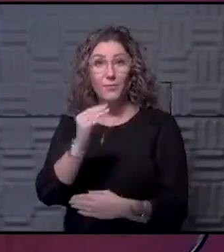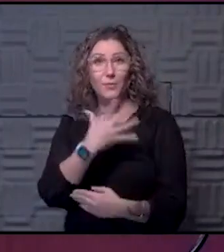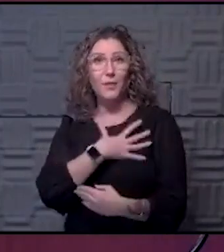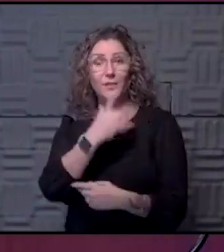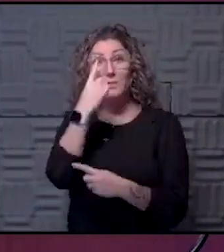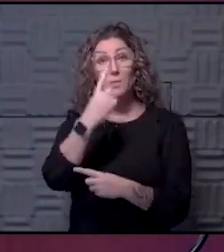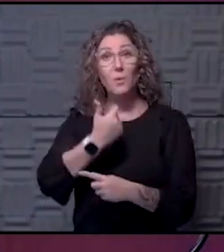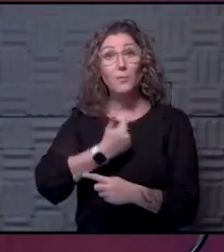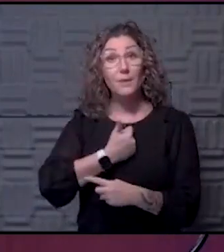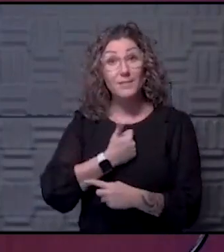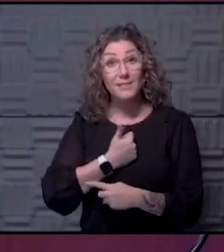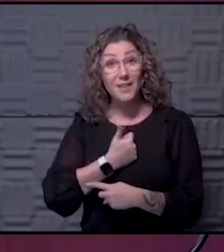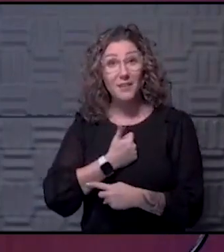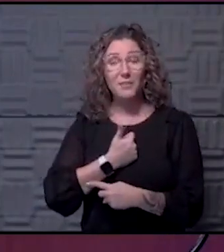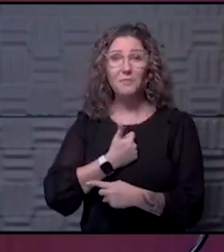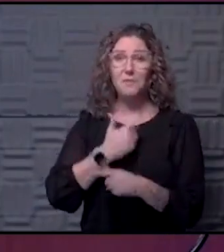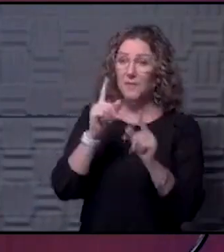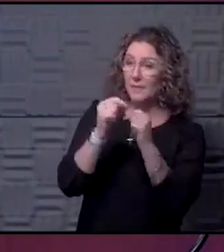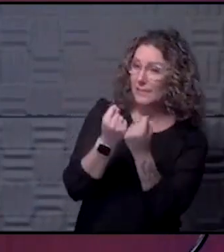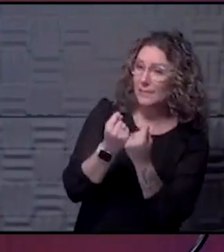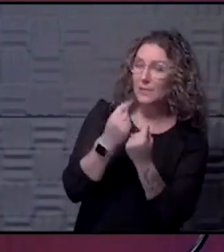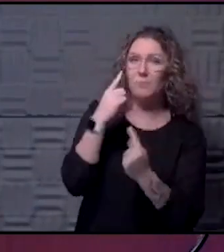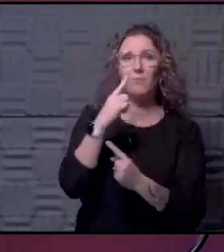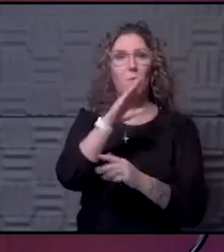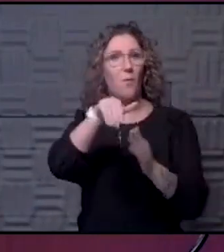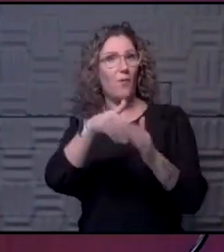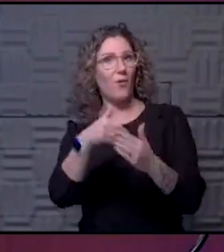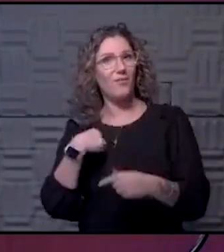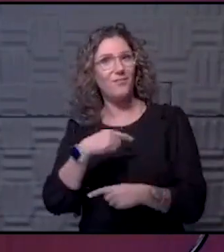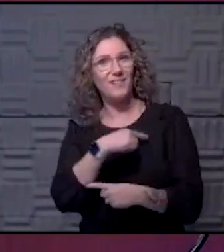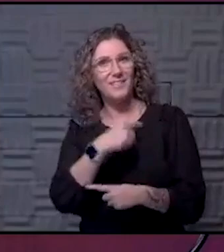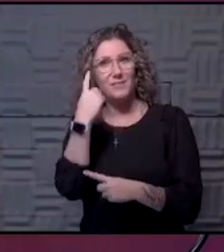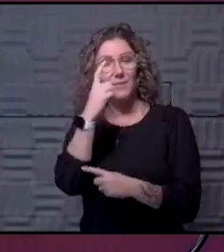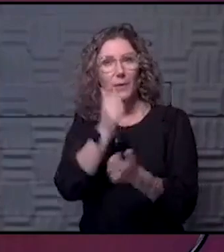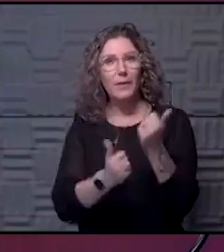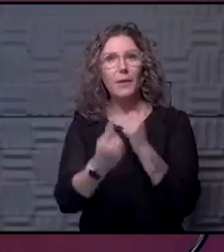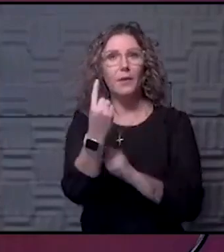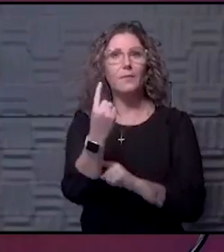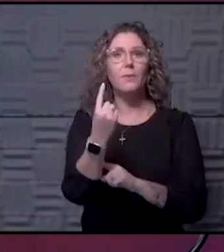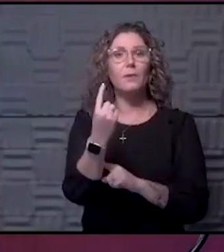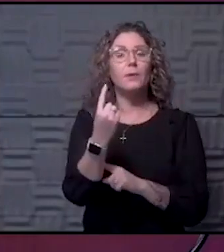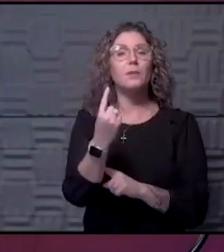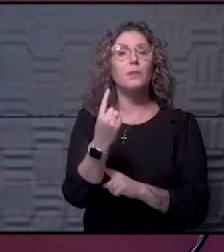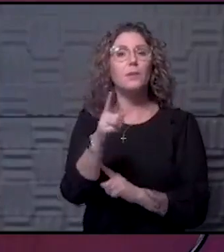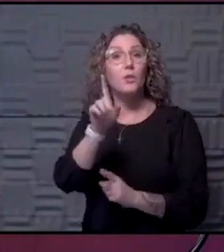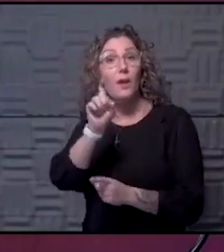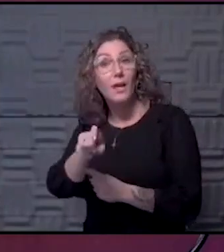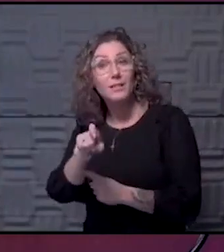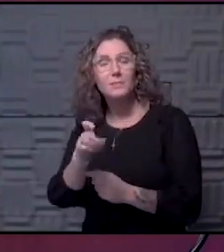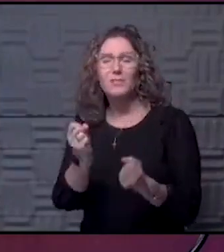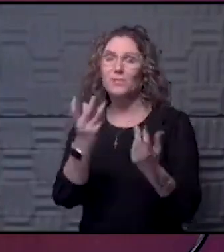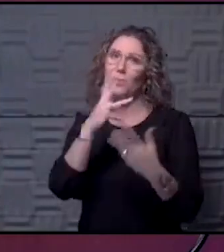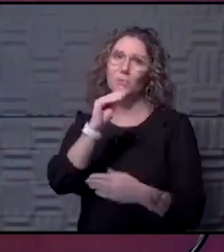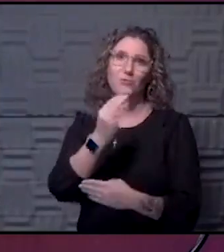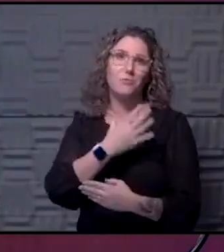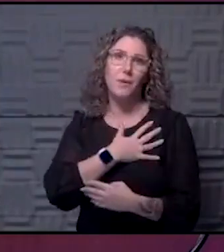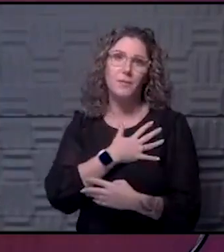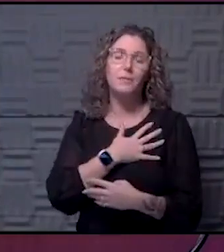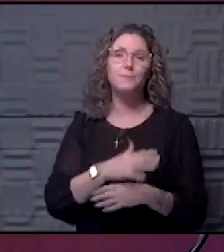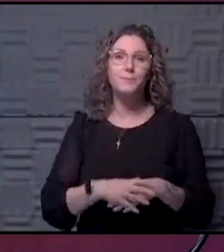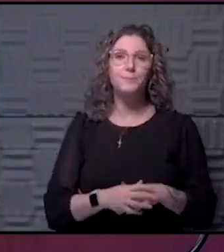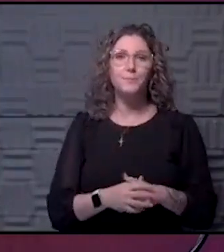myself, for my team, for the people, for all of us, right? For everybody. Like there has to be so much grace, knowing